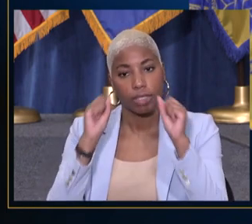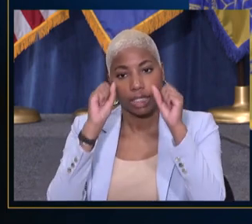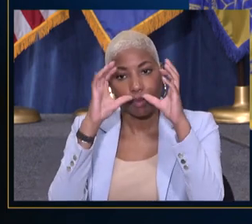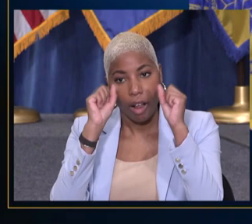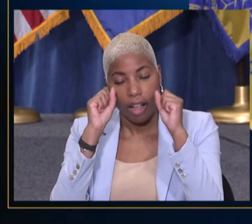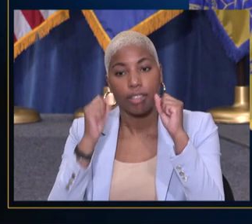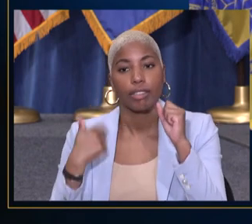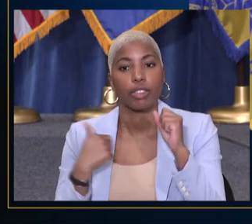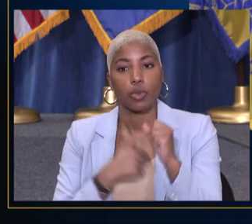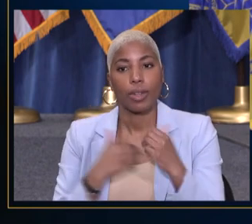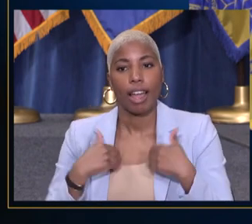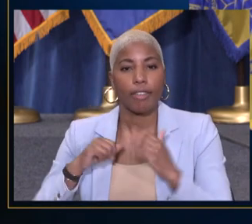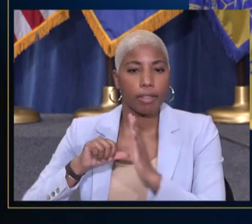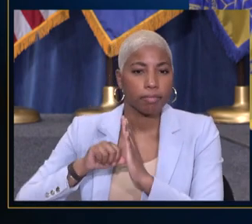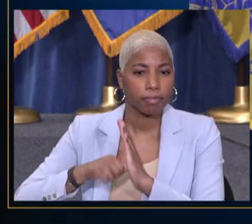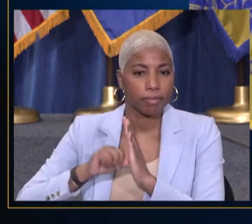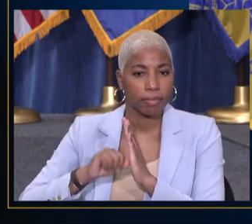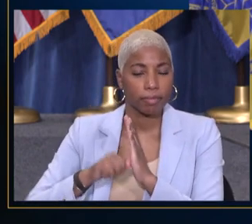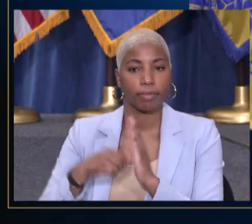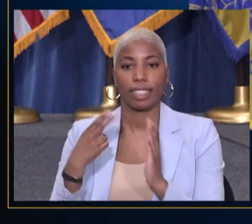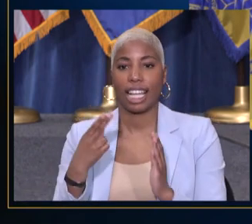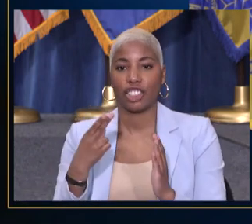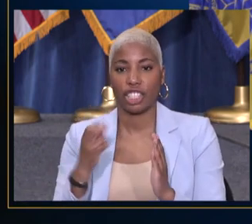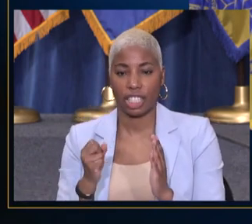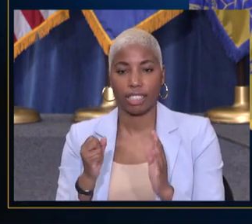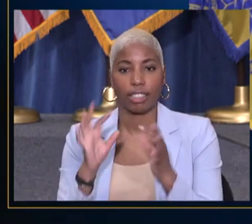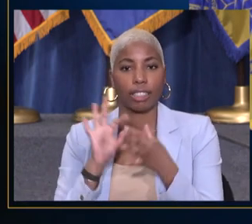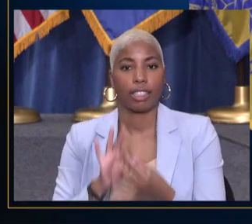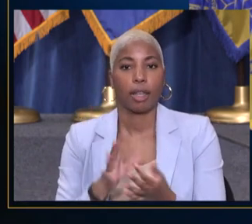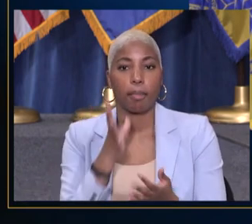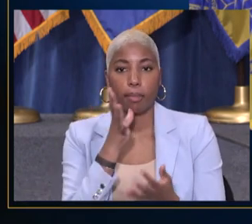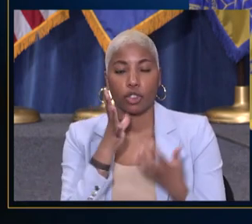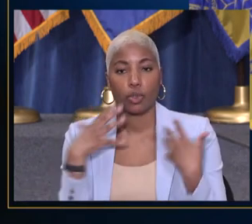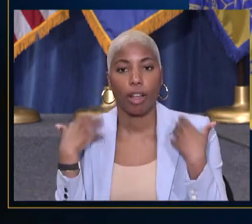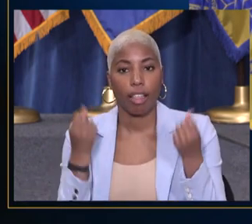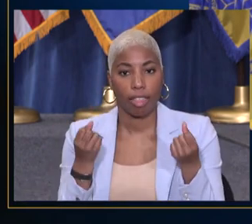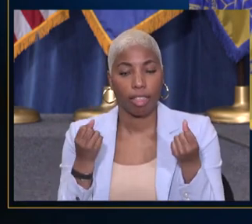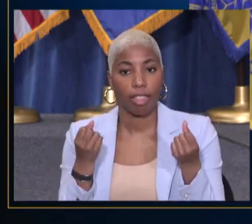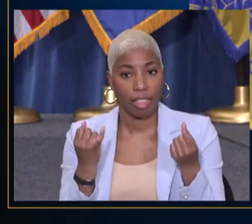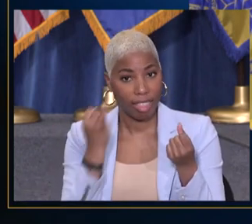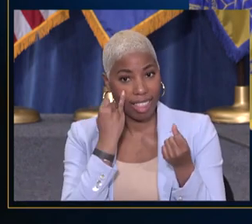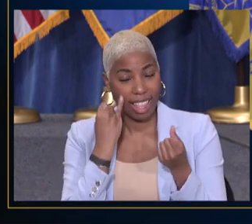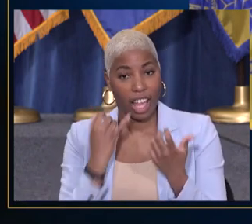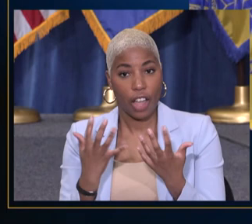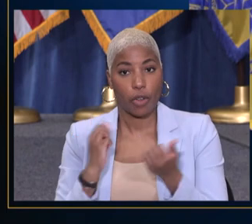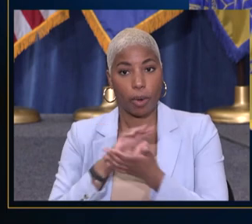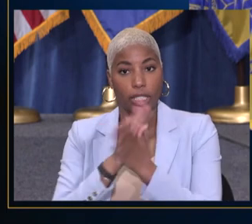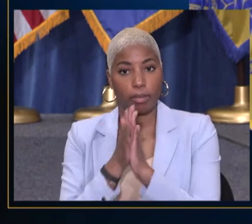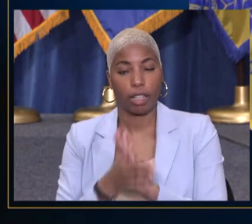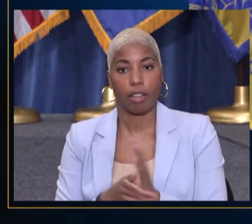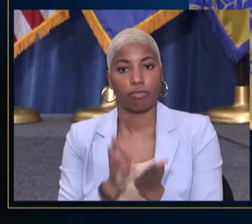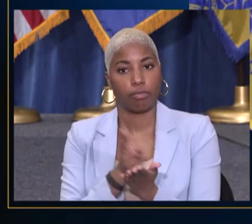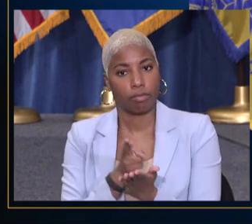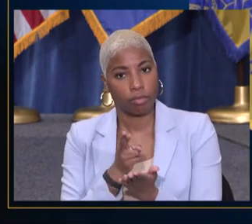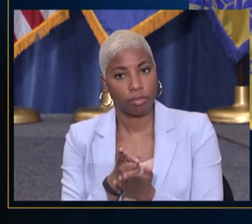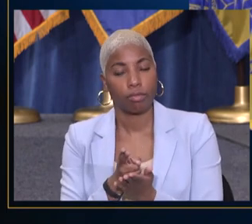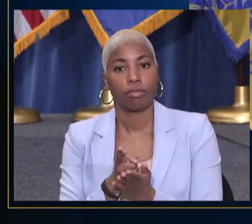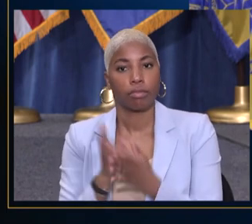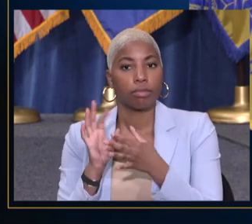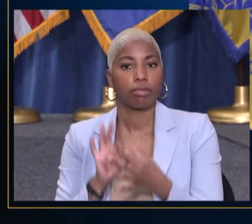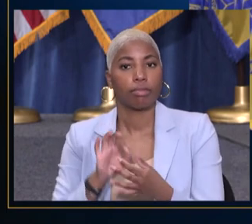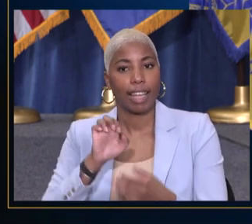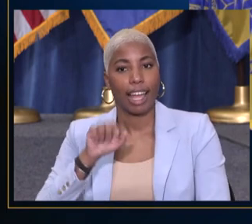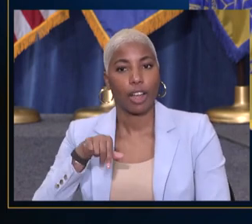a major emphasis at HHS on maternal health if we want to be authentic to equity by